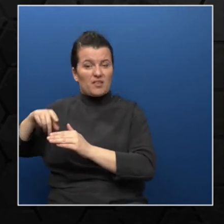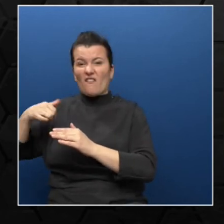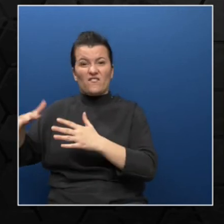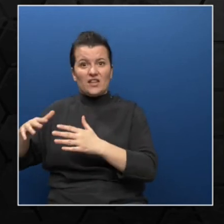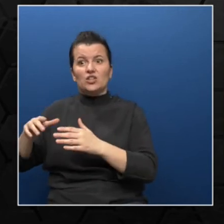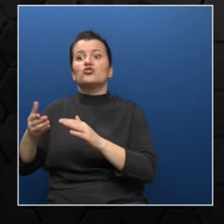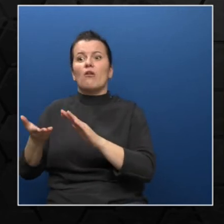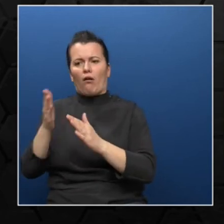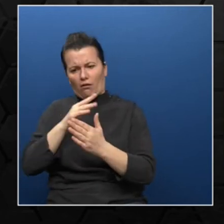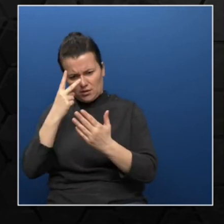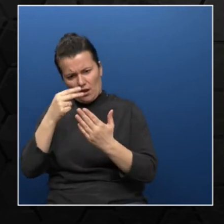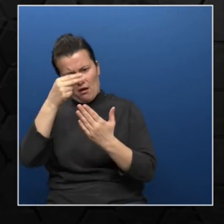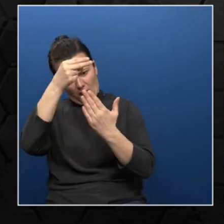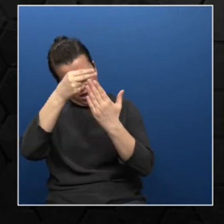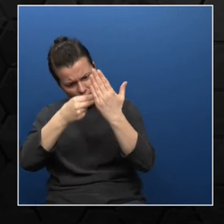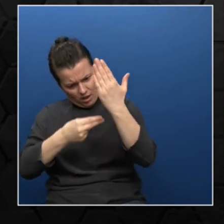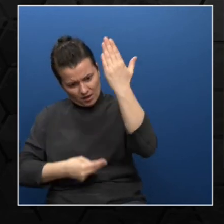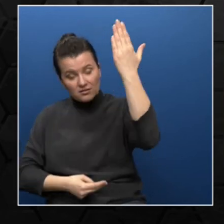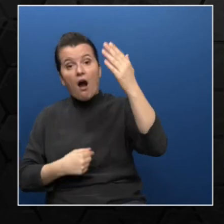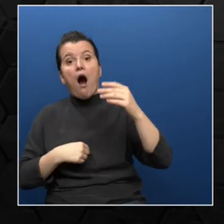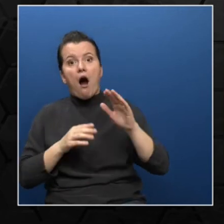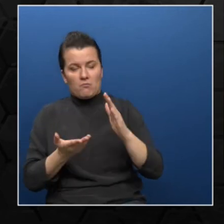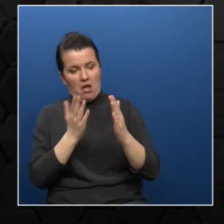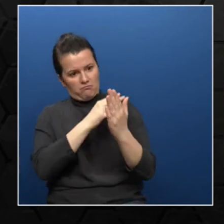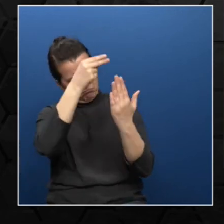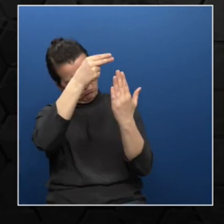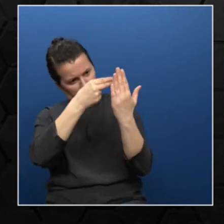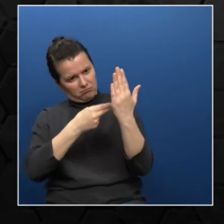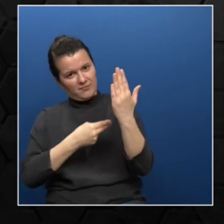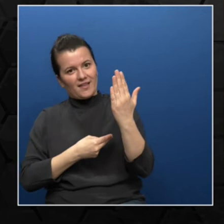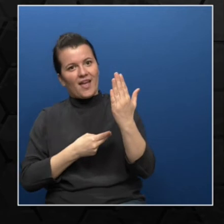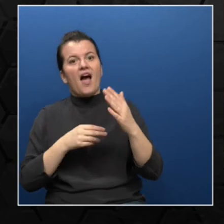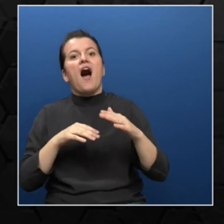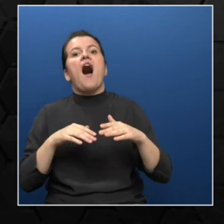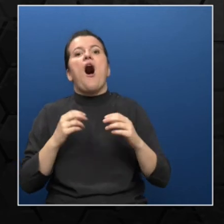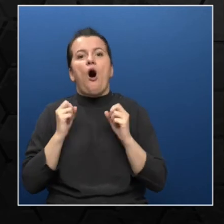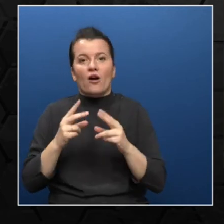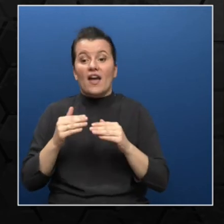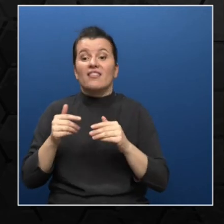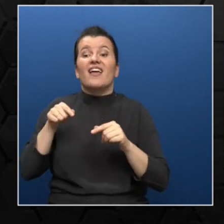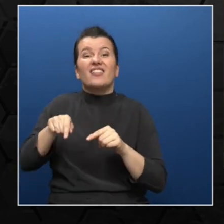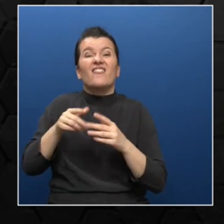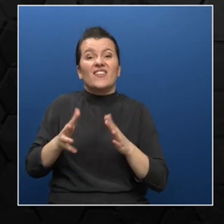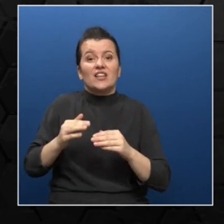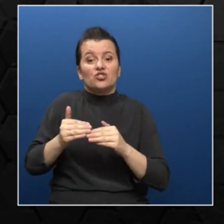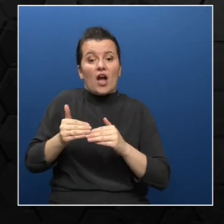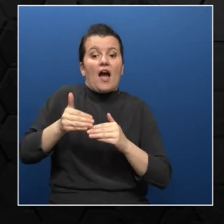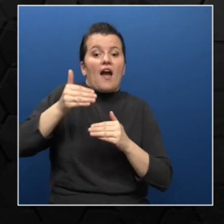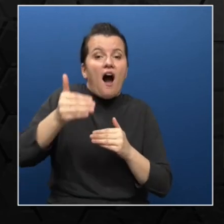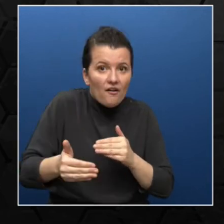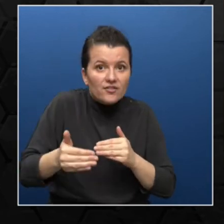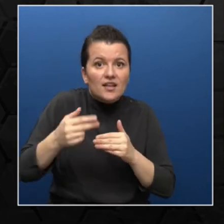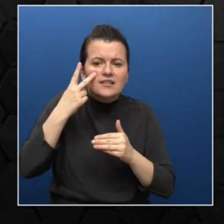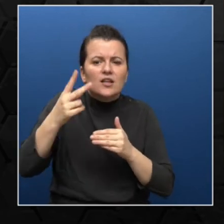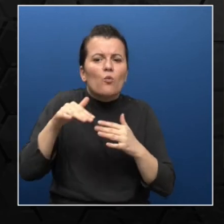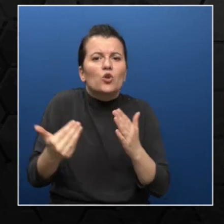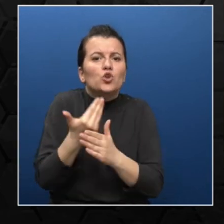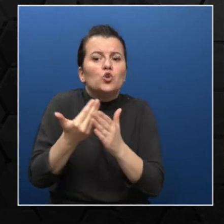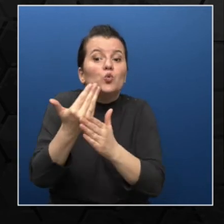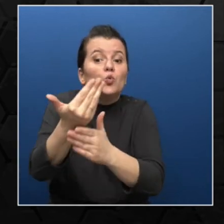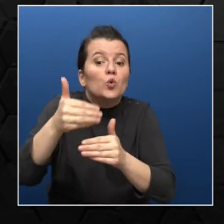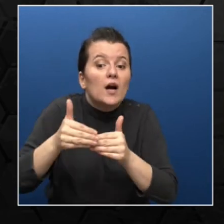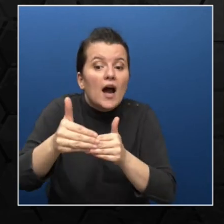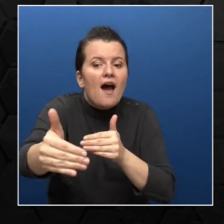to look for papers that have been published after that review. So trying to put that all together in